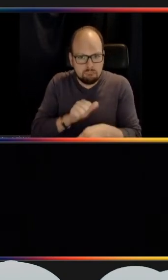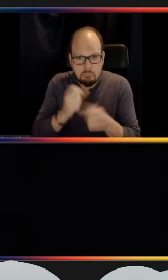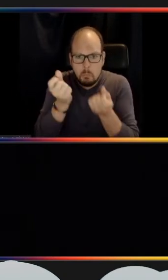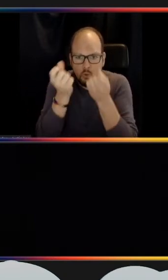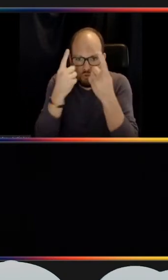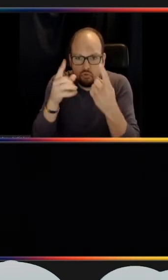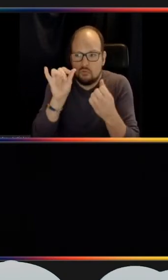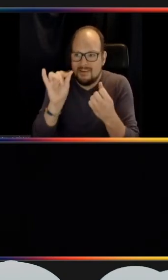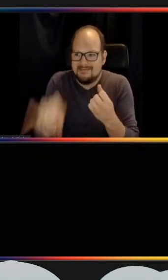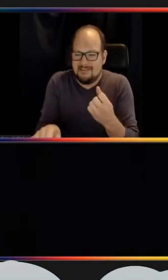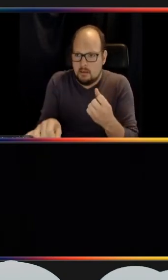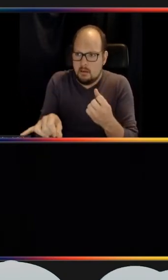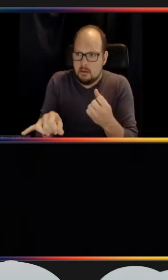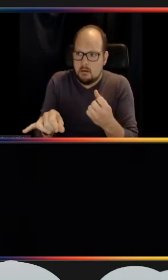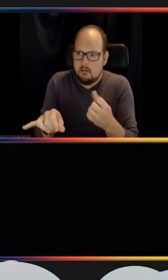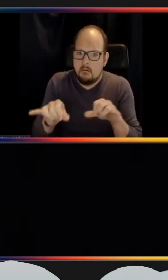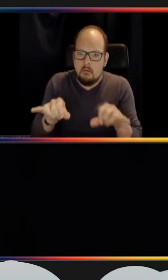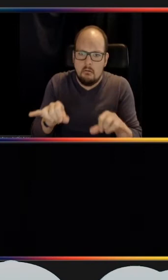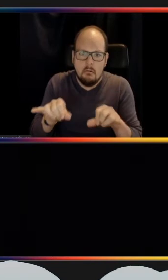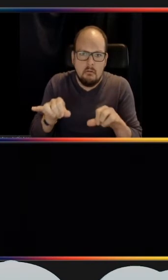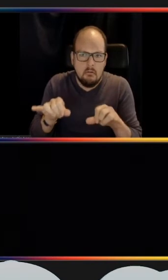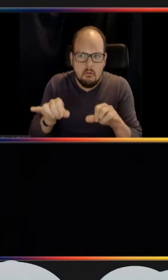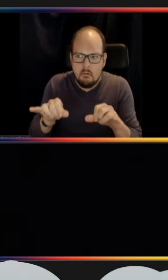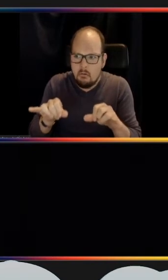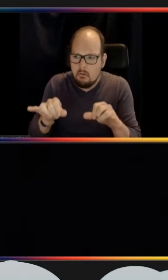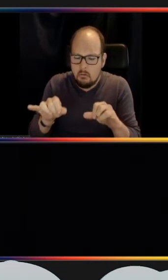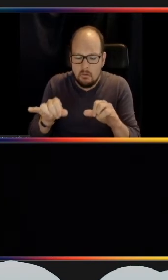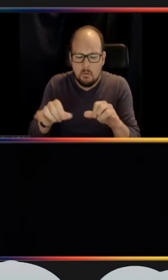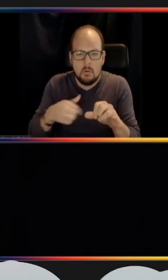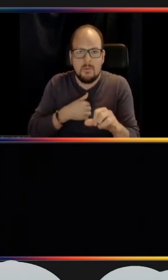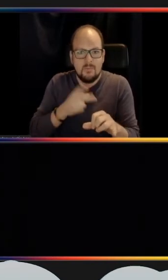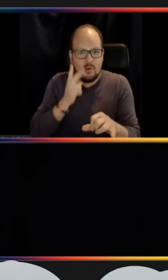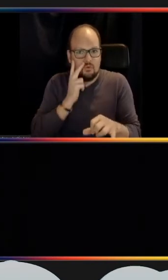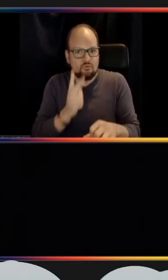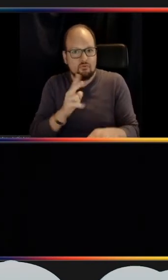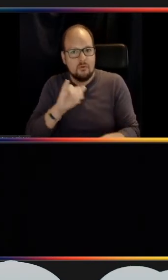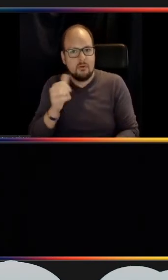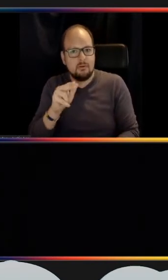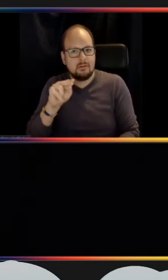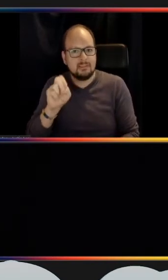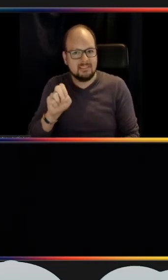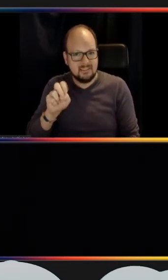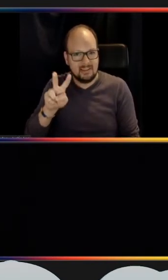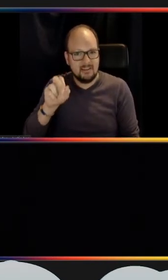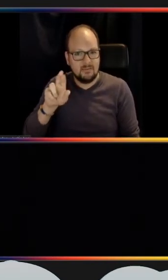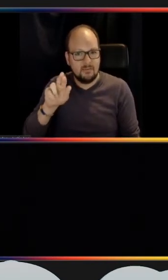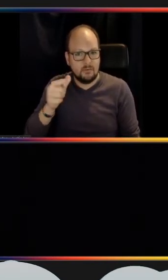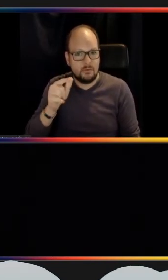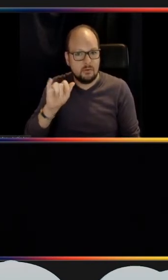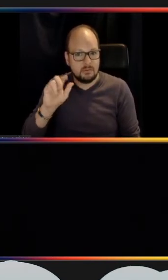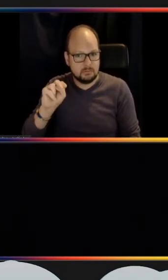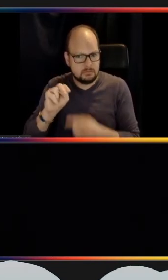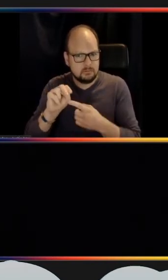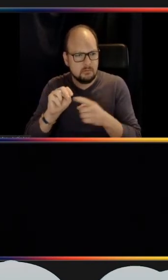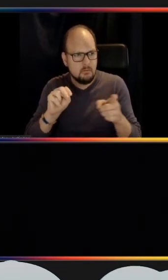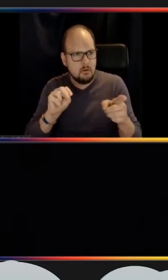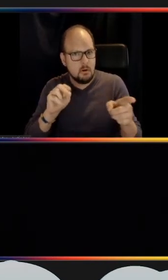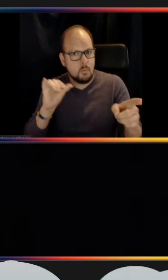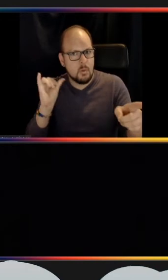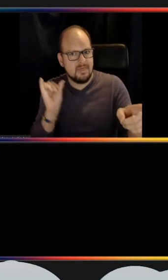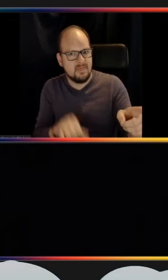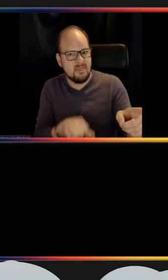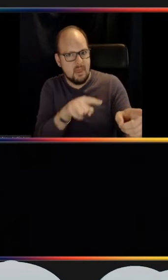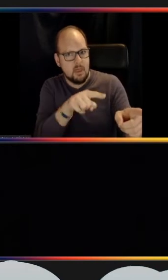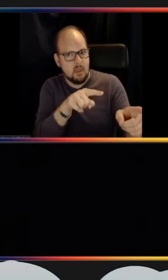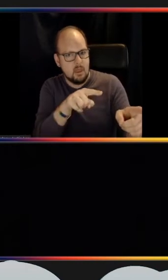until I started hearing more about it, and then I saw Jane the Virgin, and I was like, this is what they mean when